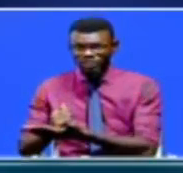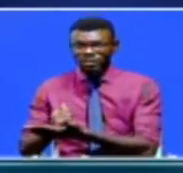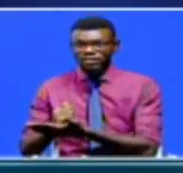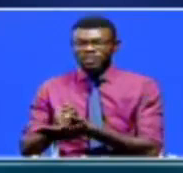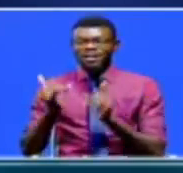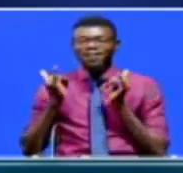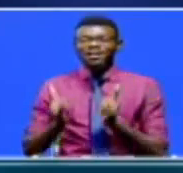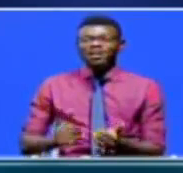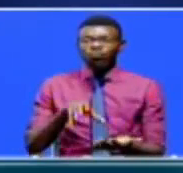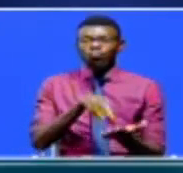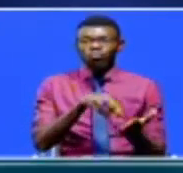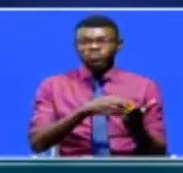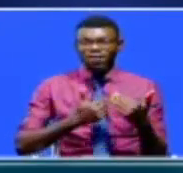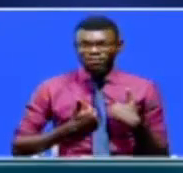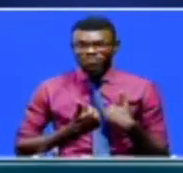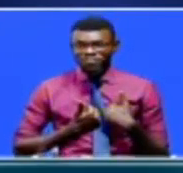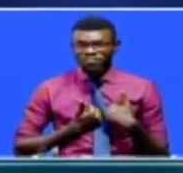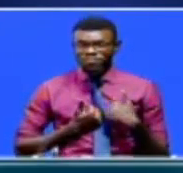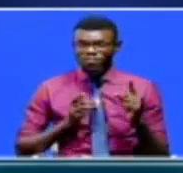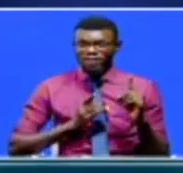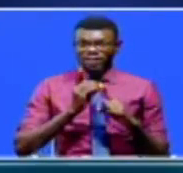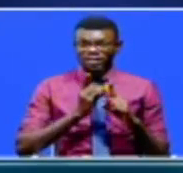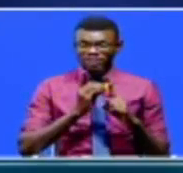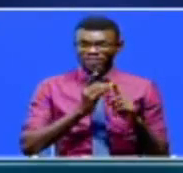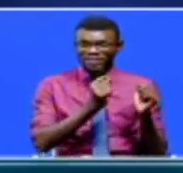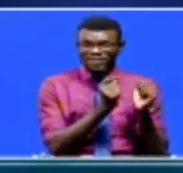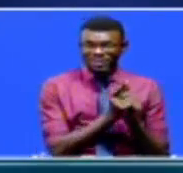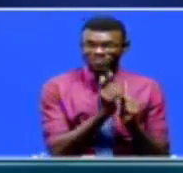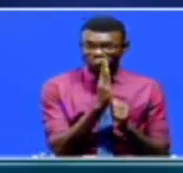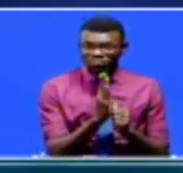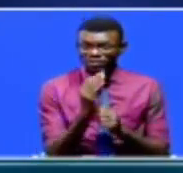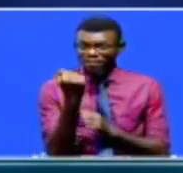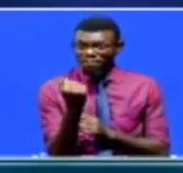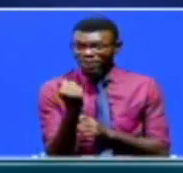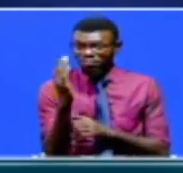new positions on May the 11th,